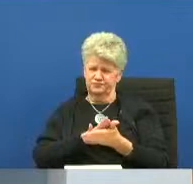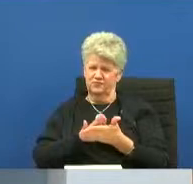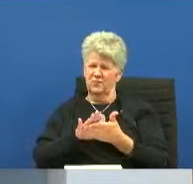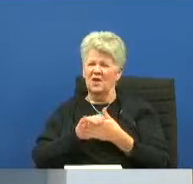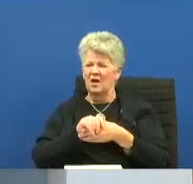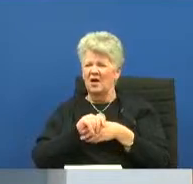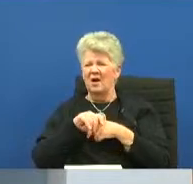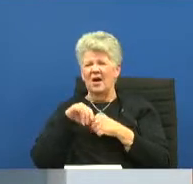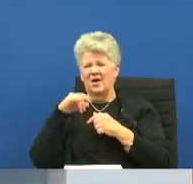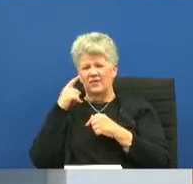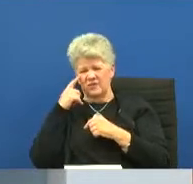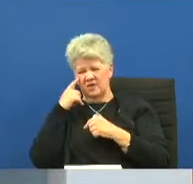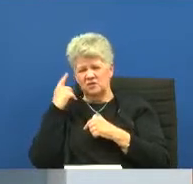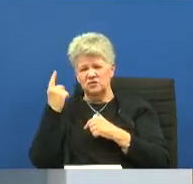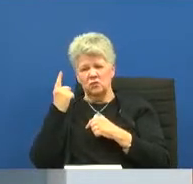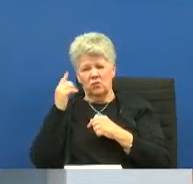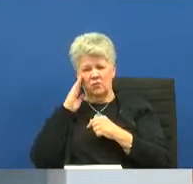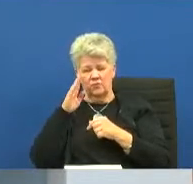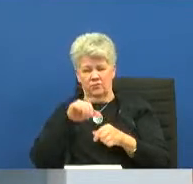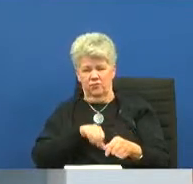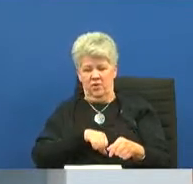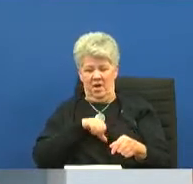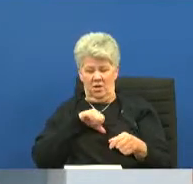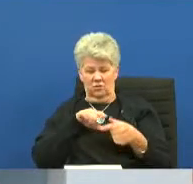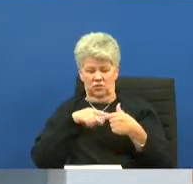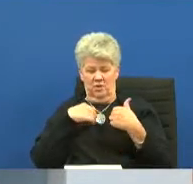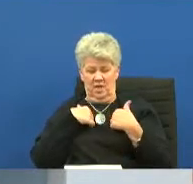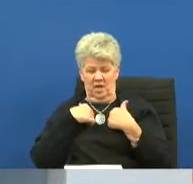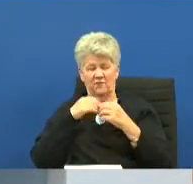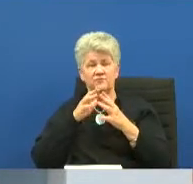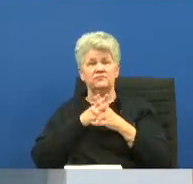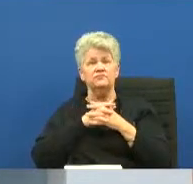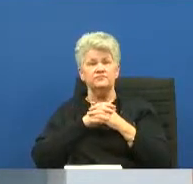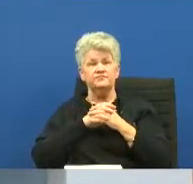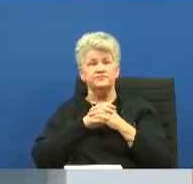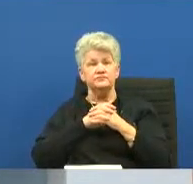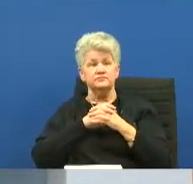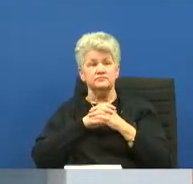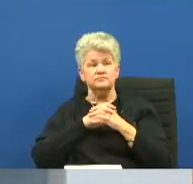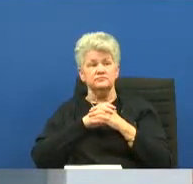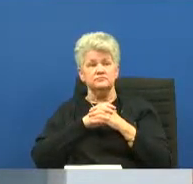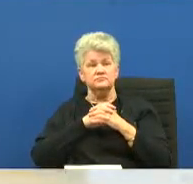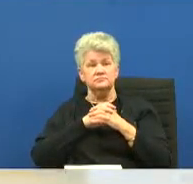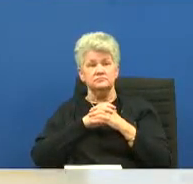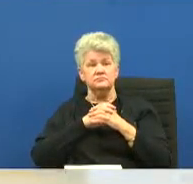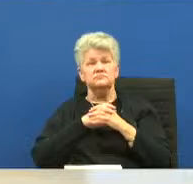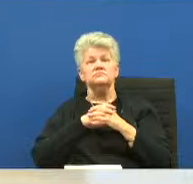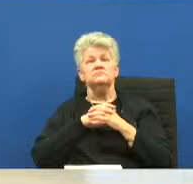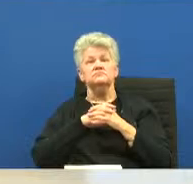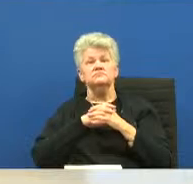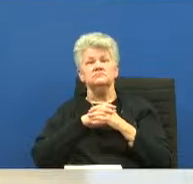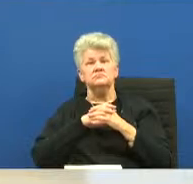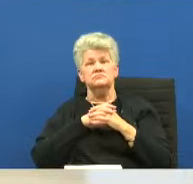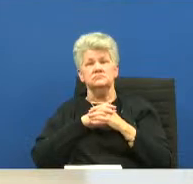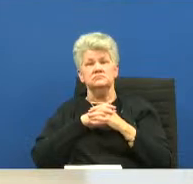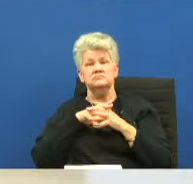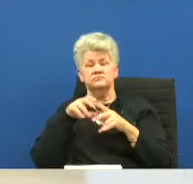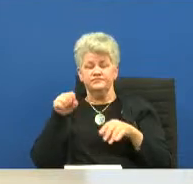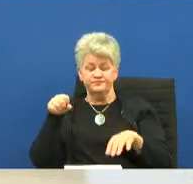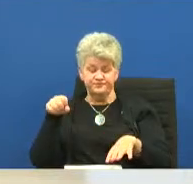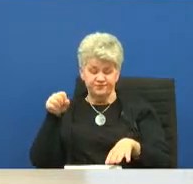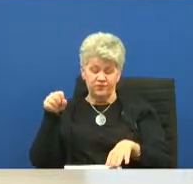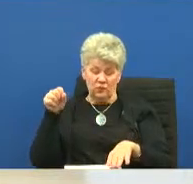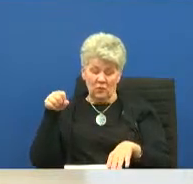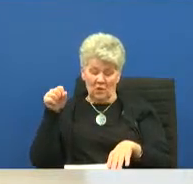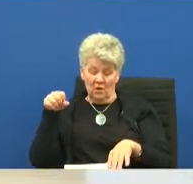it would be something that somebody would be proud to have in their area. I'm sure you sent it. I don't have it in front of me. Maybe it's in my email, and I'll try to